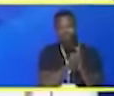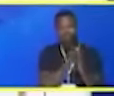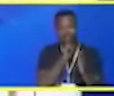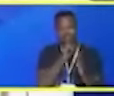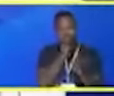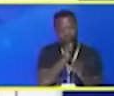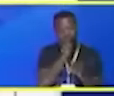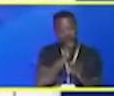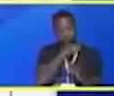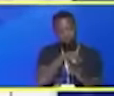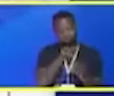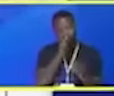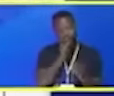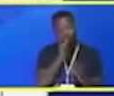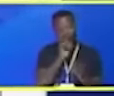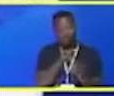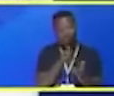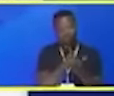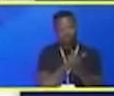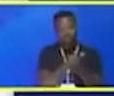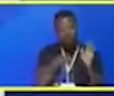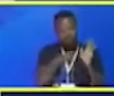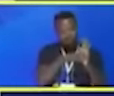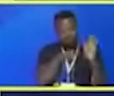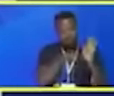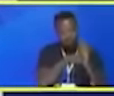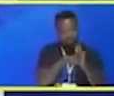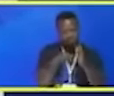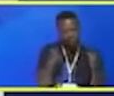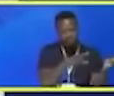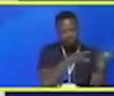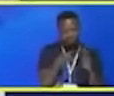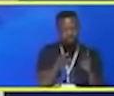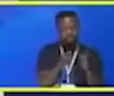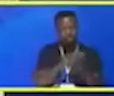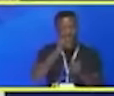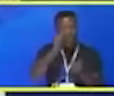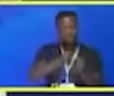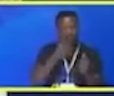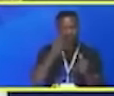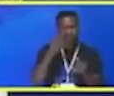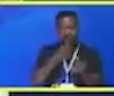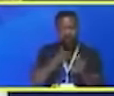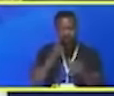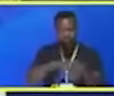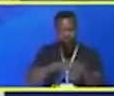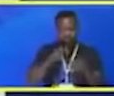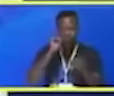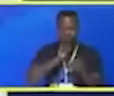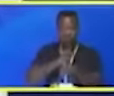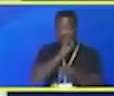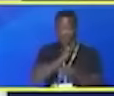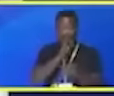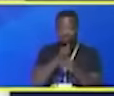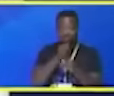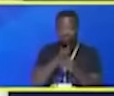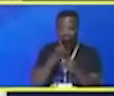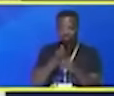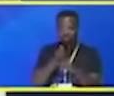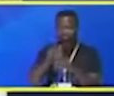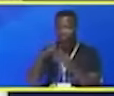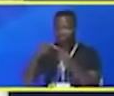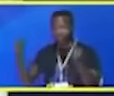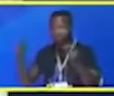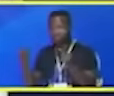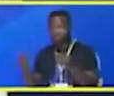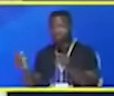mystery that turned negative battles. Every time the nation of Israel were surmounted by their enemies